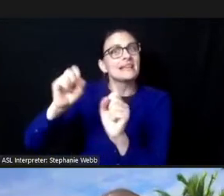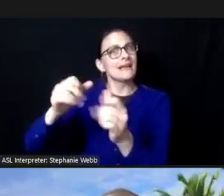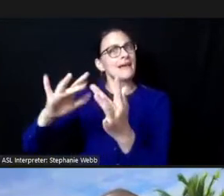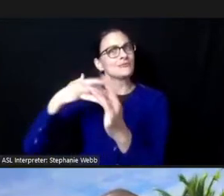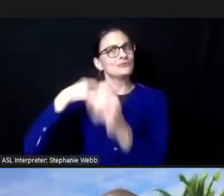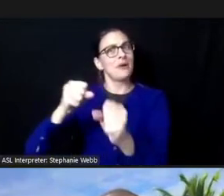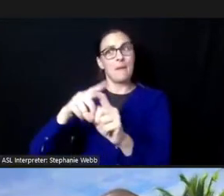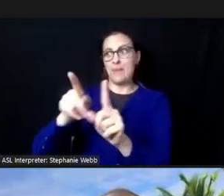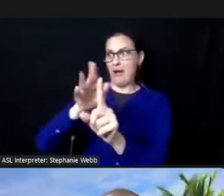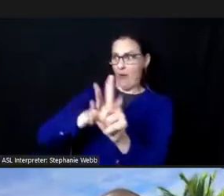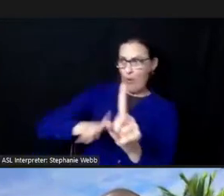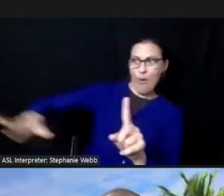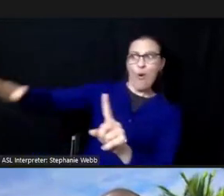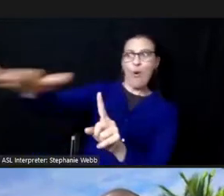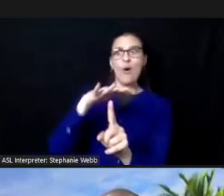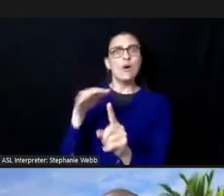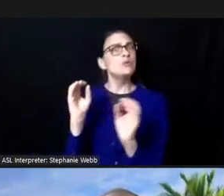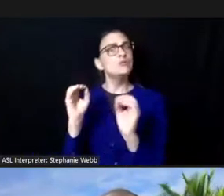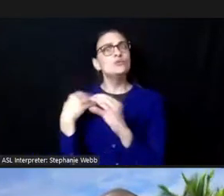other?